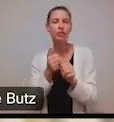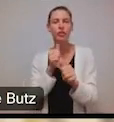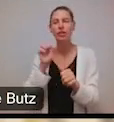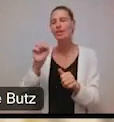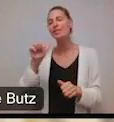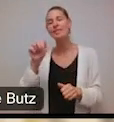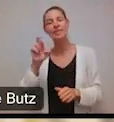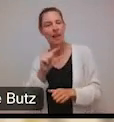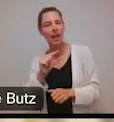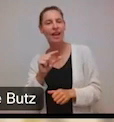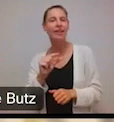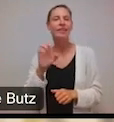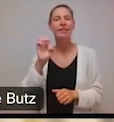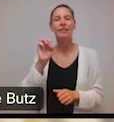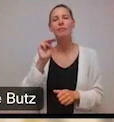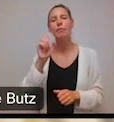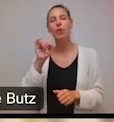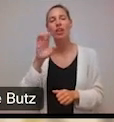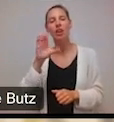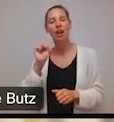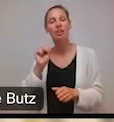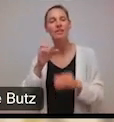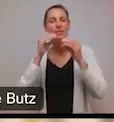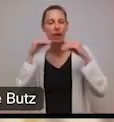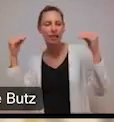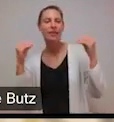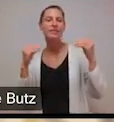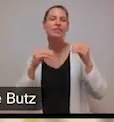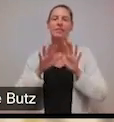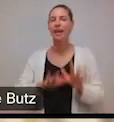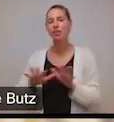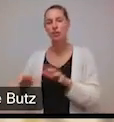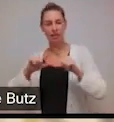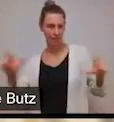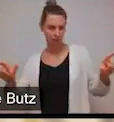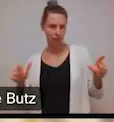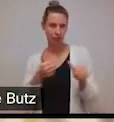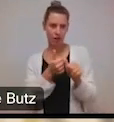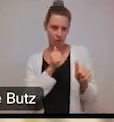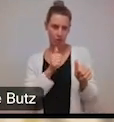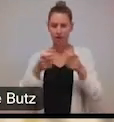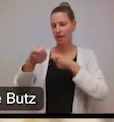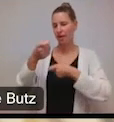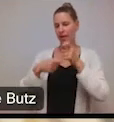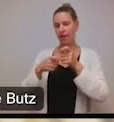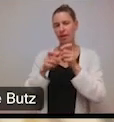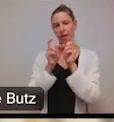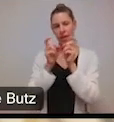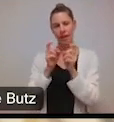emoticons, casual language like that, and revising it for professionalism.